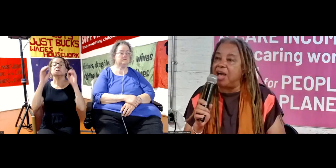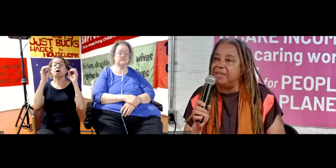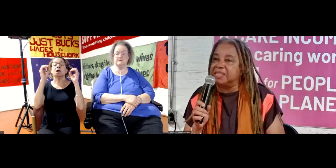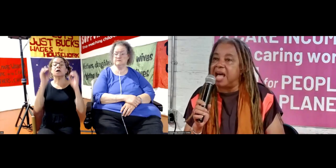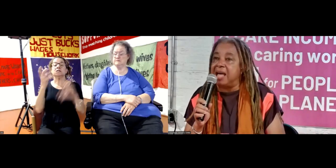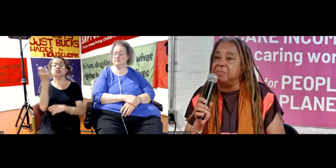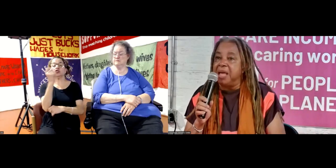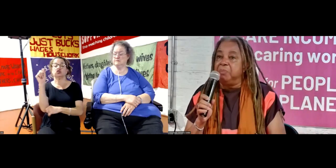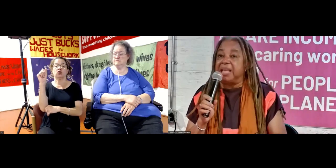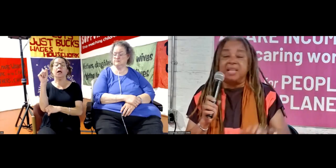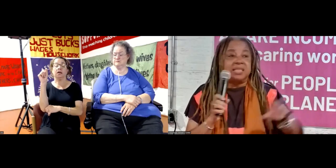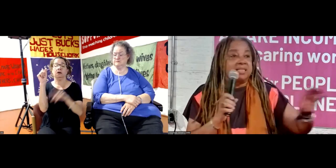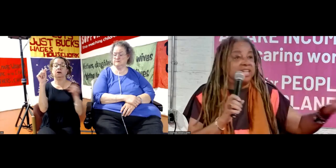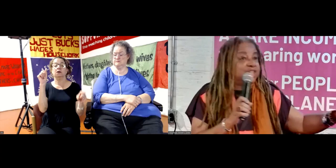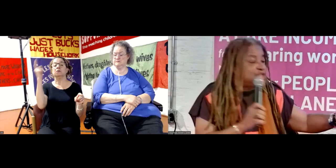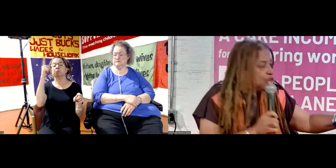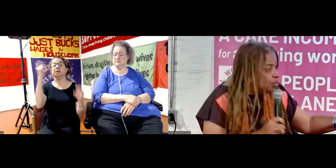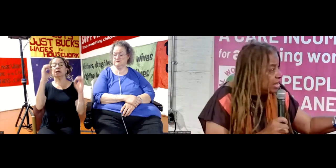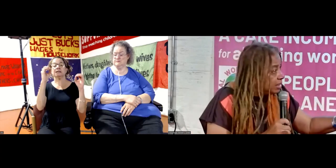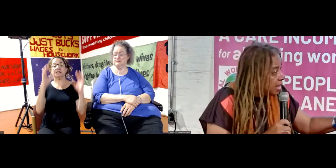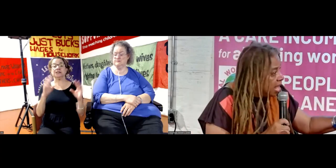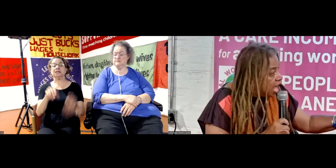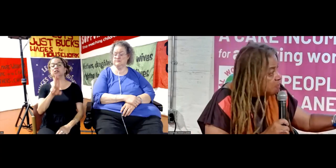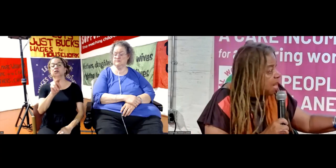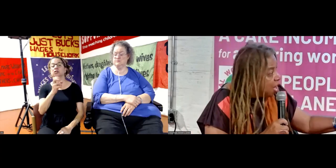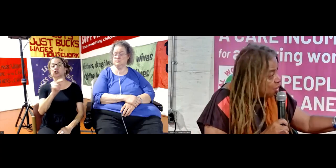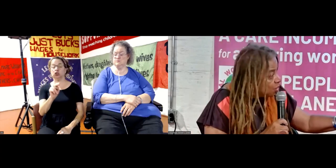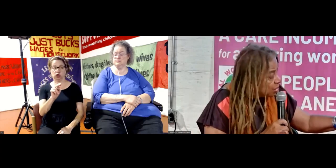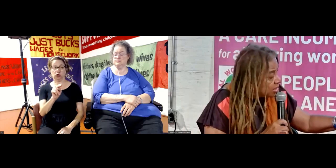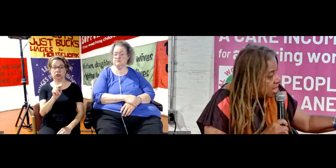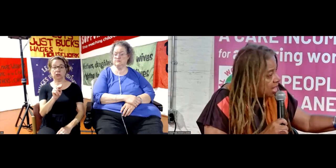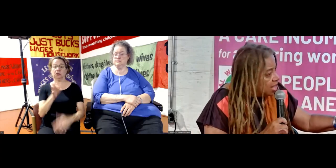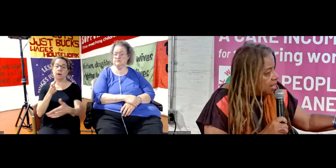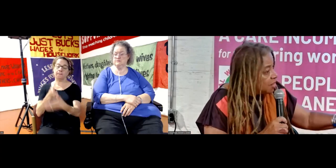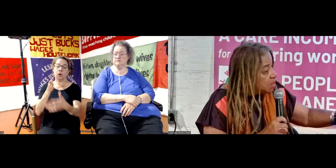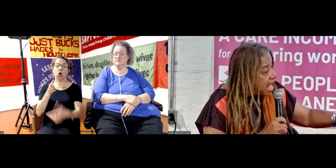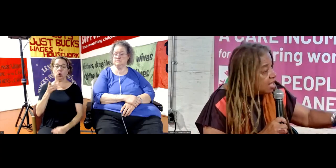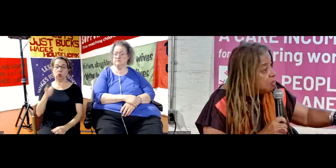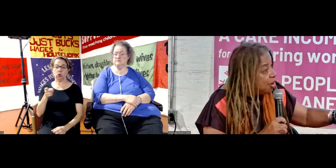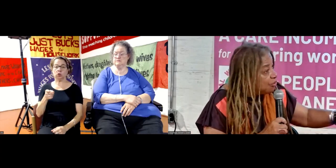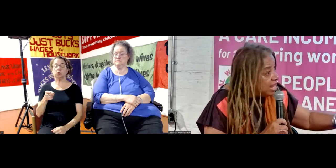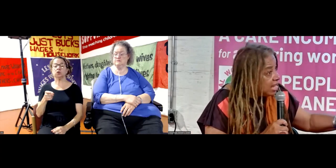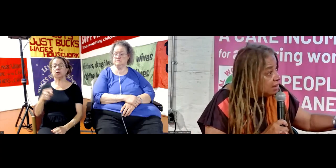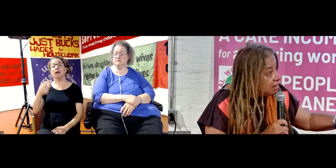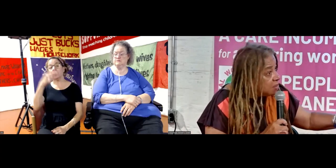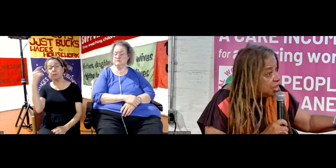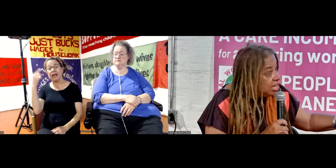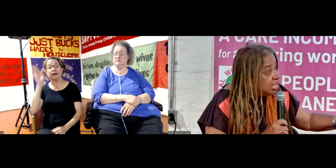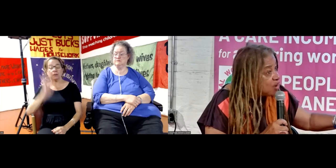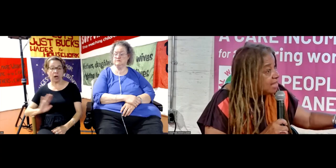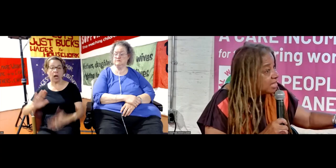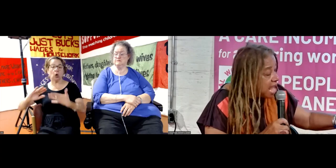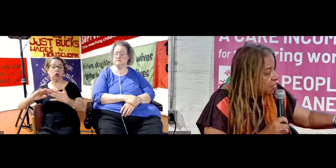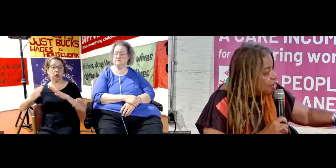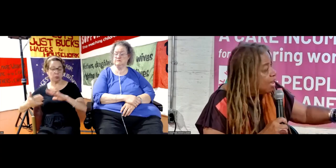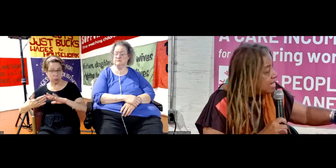going on at the time because the teachers' union opposed the Black and Puerto Rican community